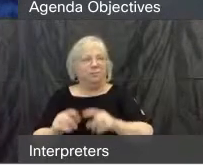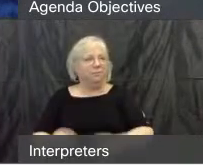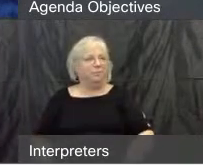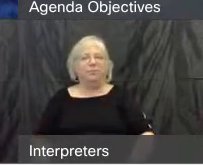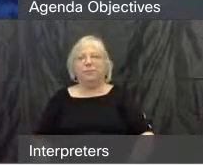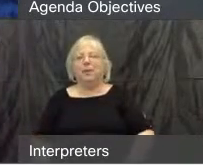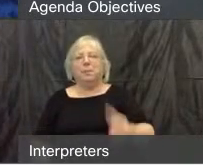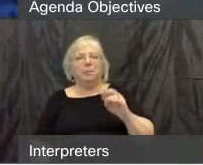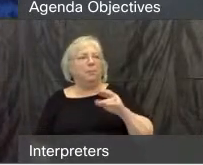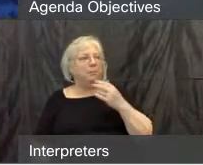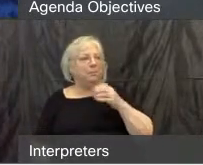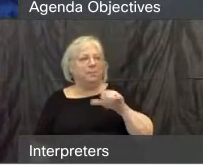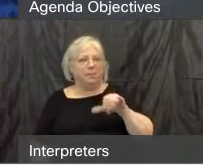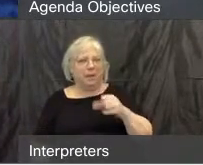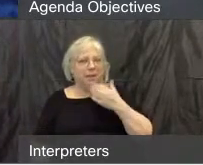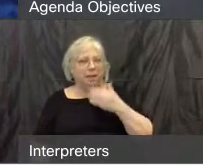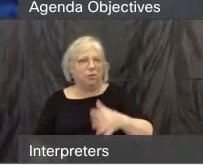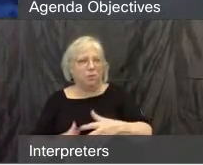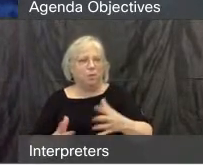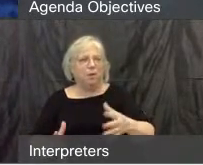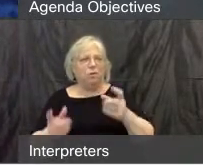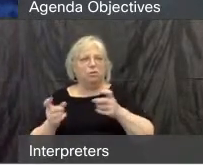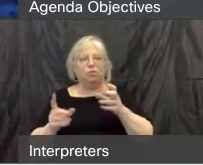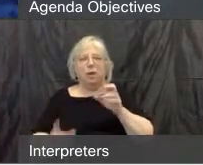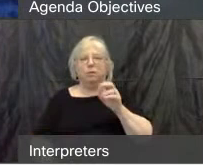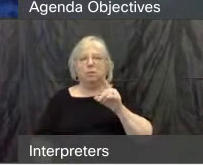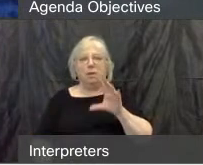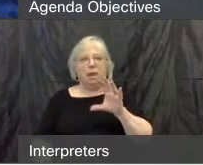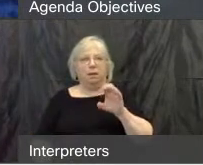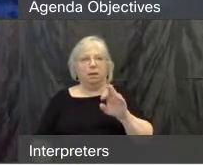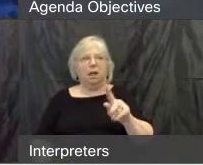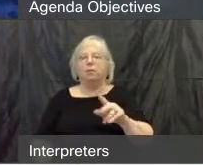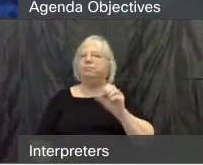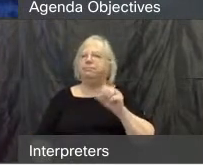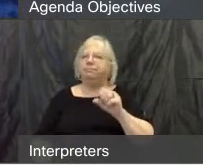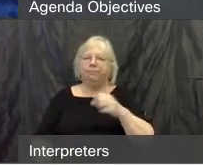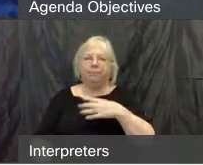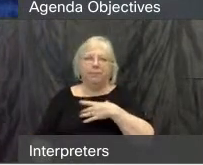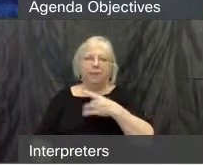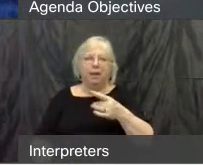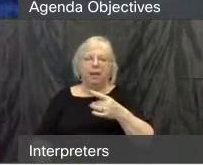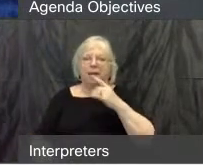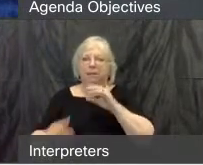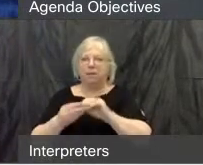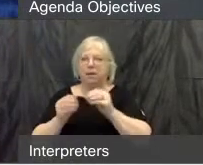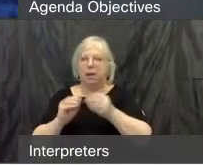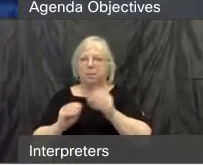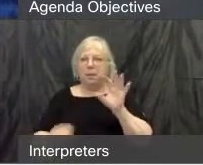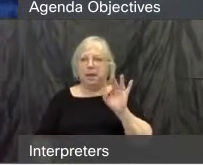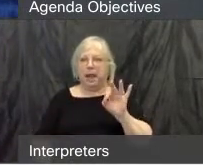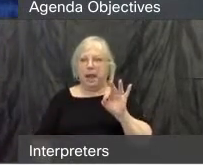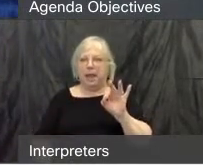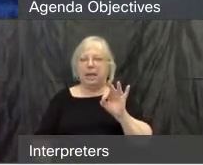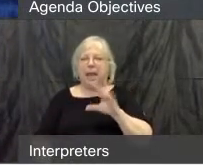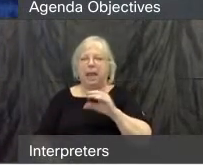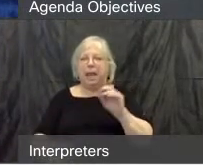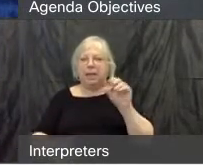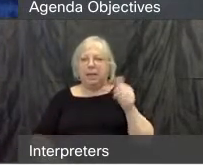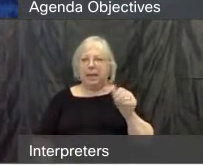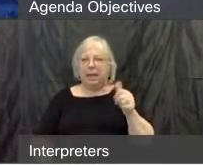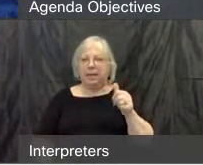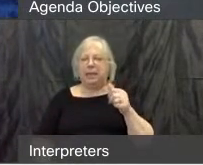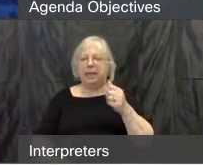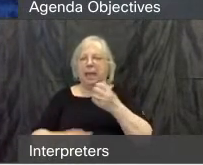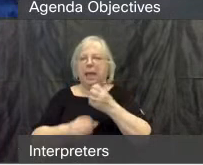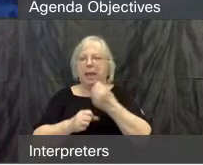Yes, ma'am. Thank you so much. Director Adcock? Yes, I would like to have item number 9 and 10 held